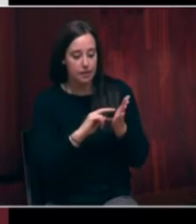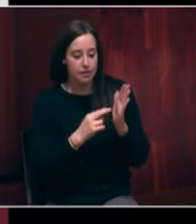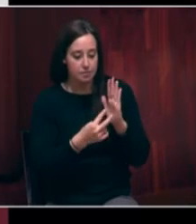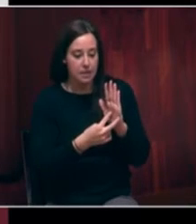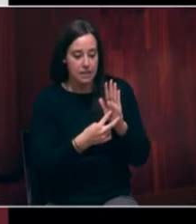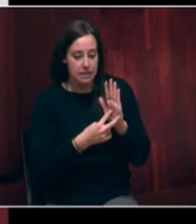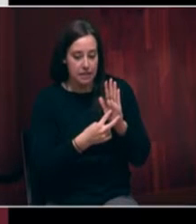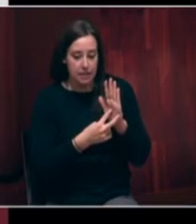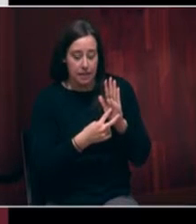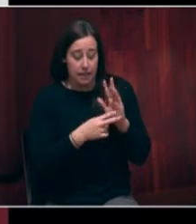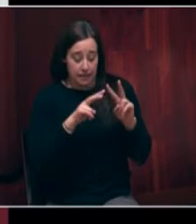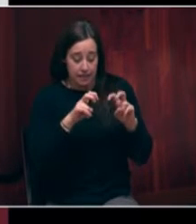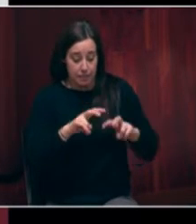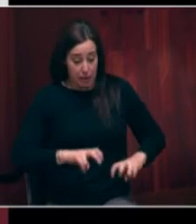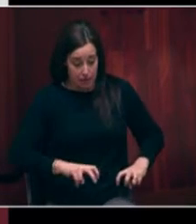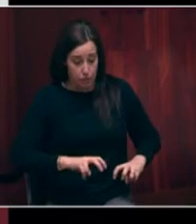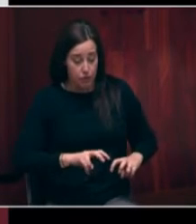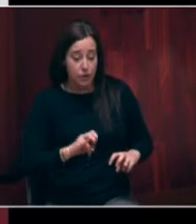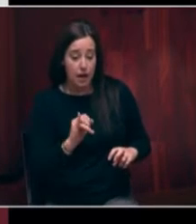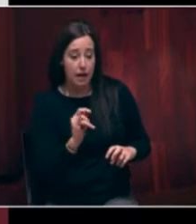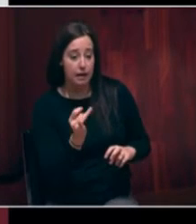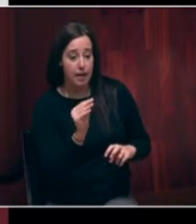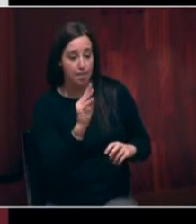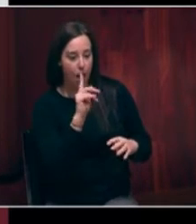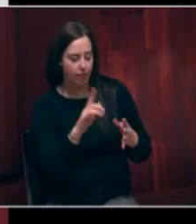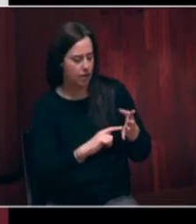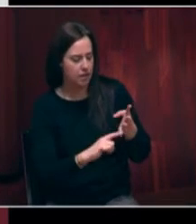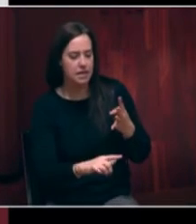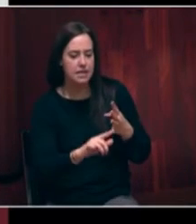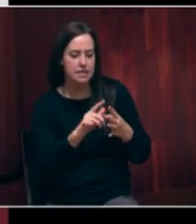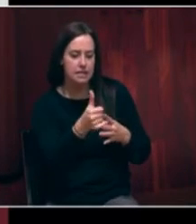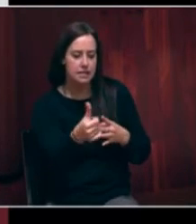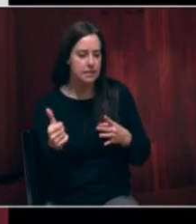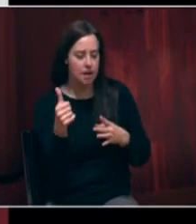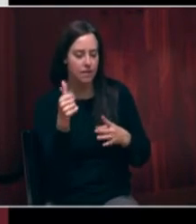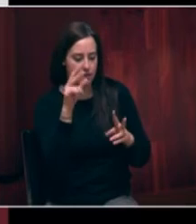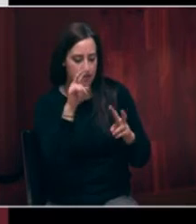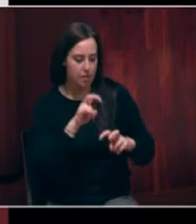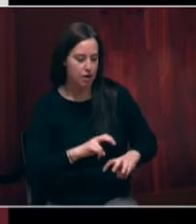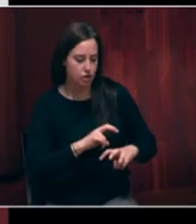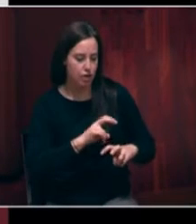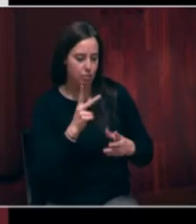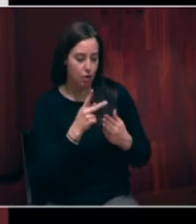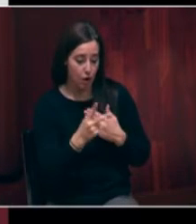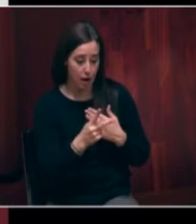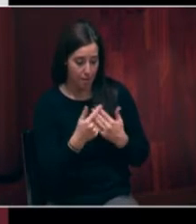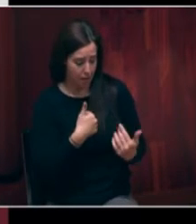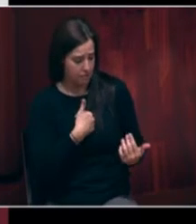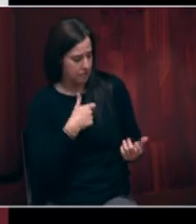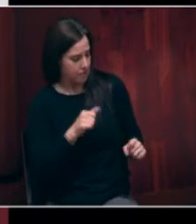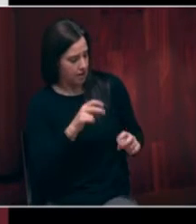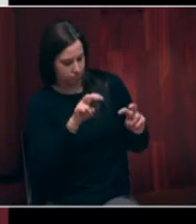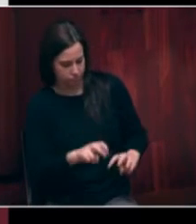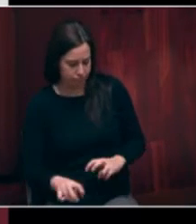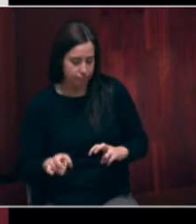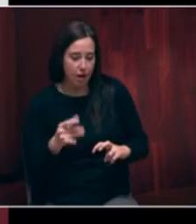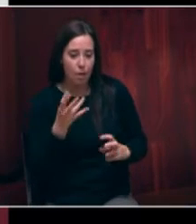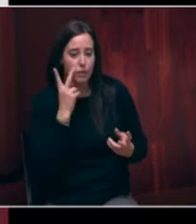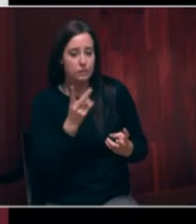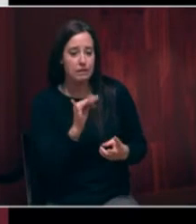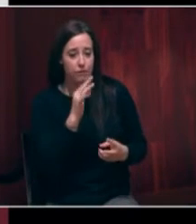item on an agency's self-inspection program, and it's also on my part when I go out and assess an agency. I want to see if your contracts